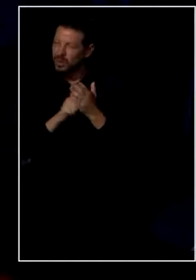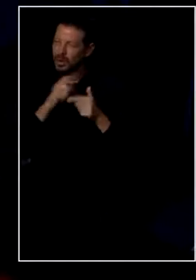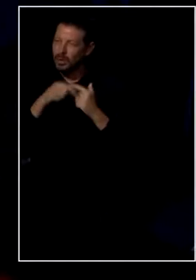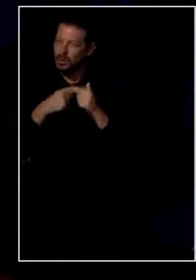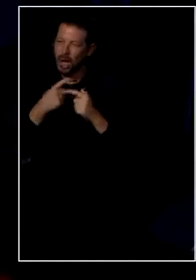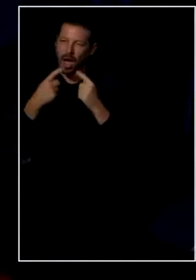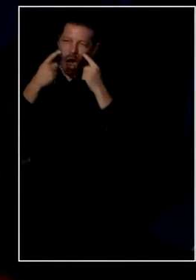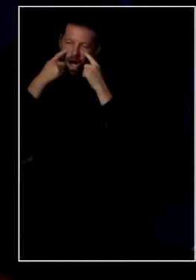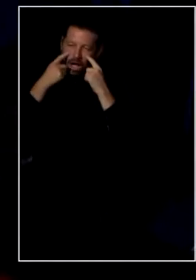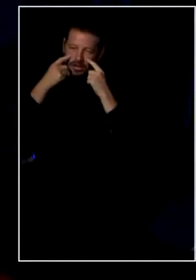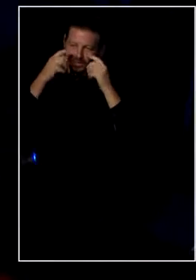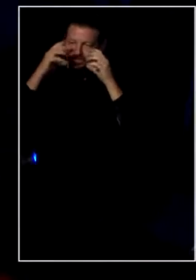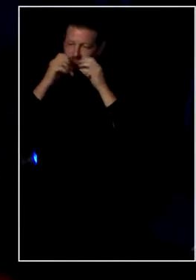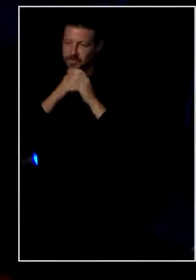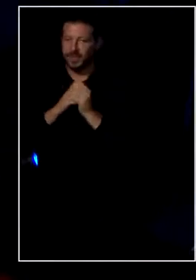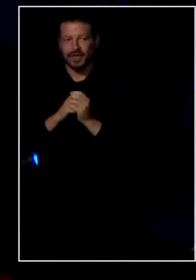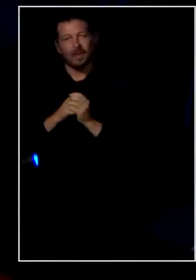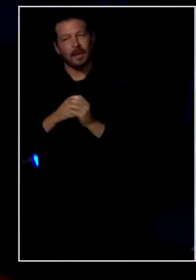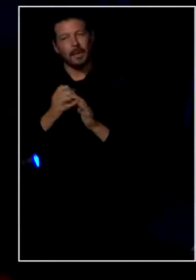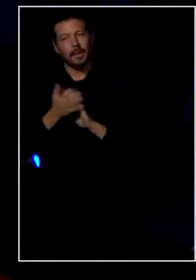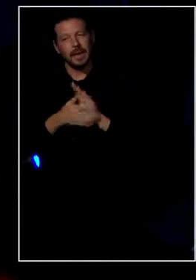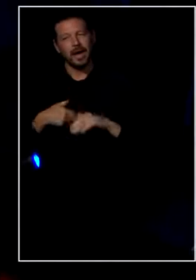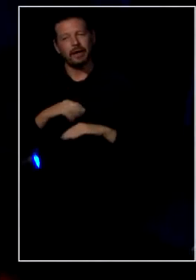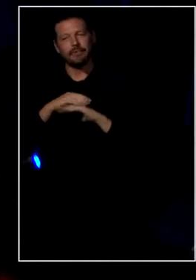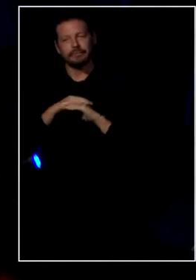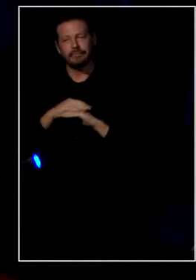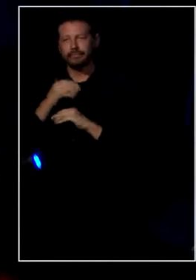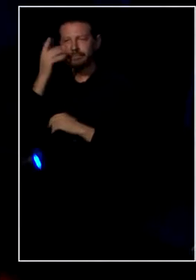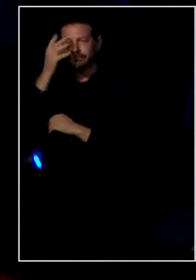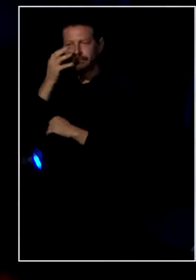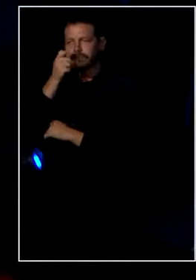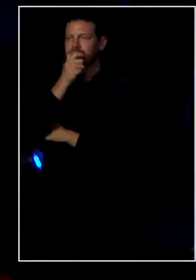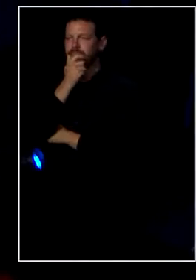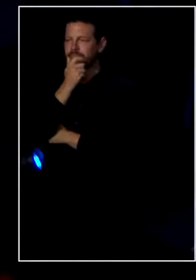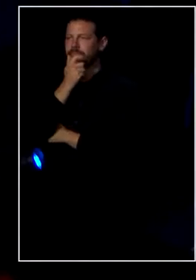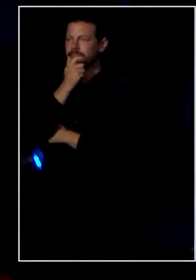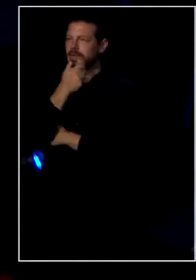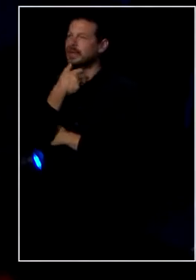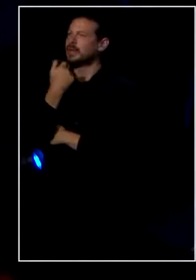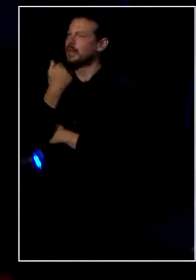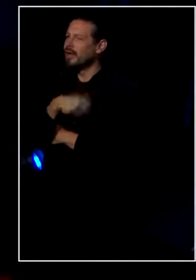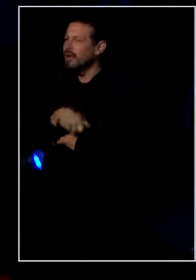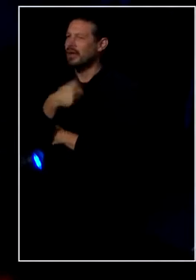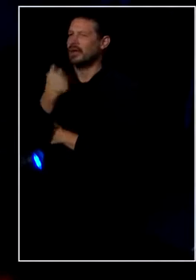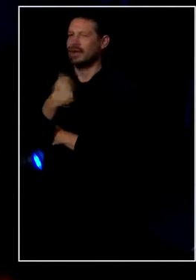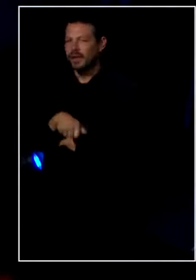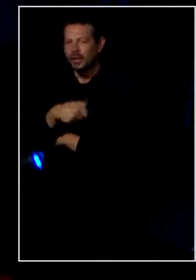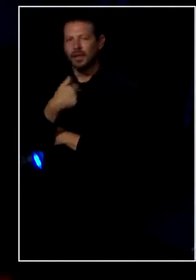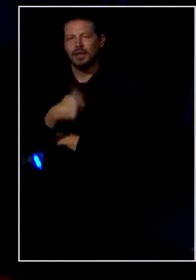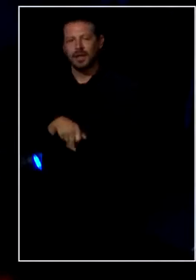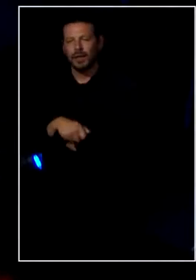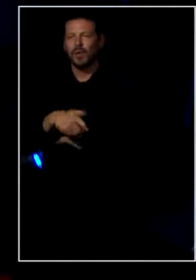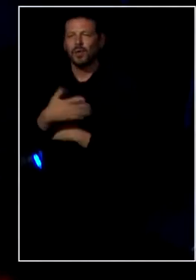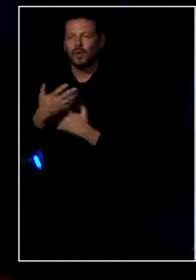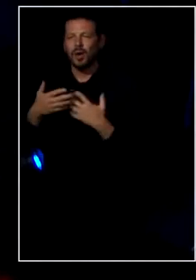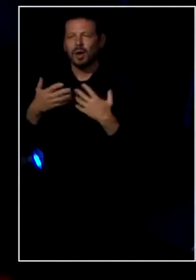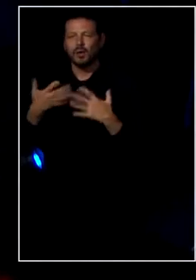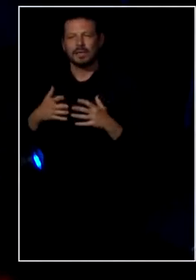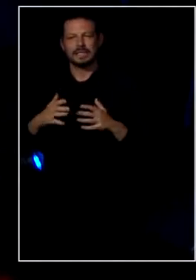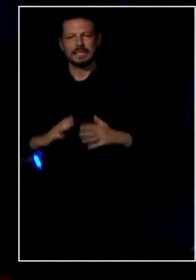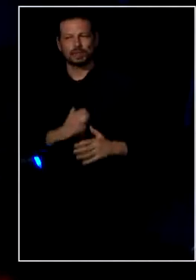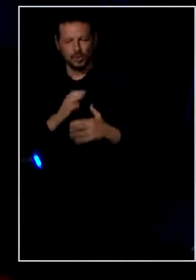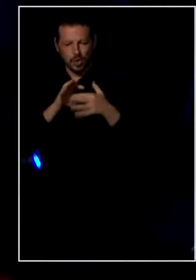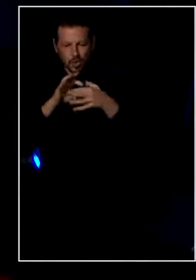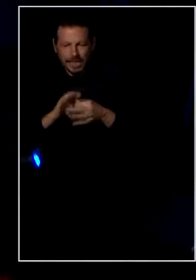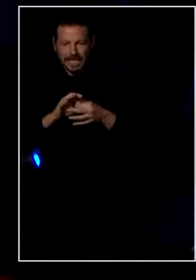that it allowed me to actually think really hard about it and be like, yeah, I have had such a relationship with my